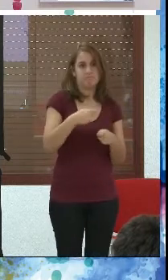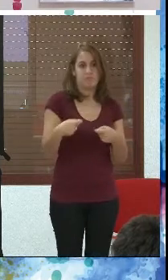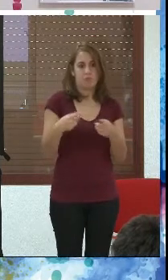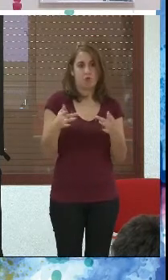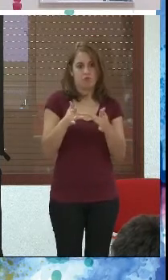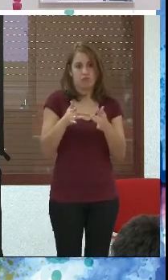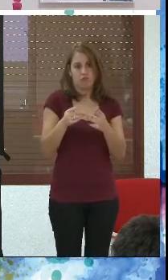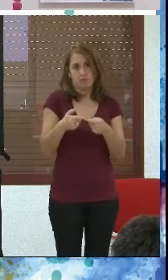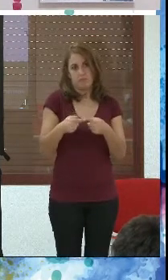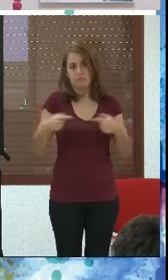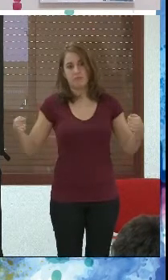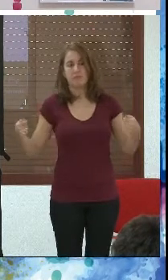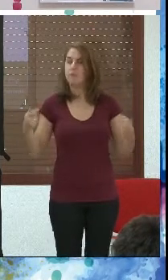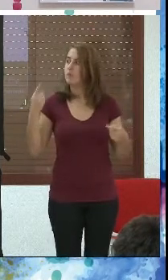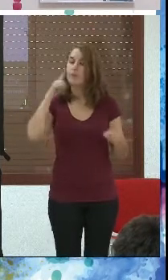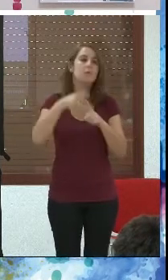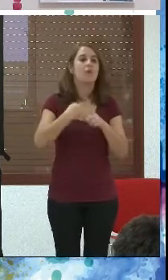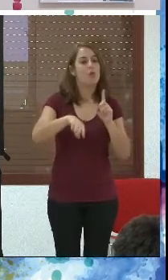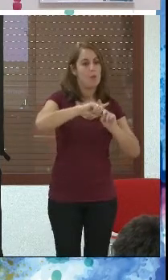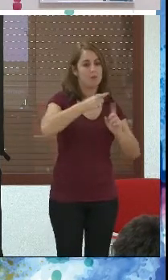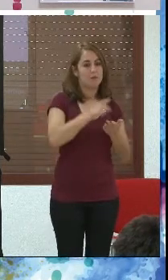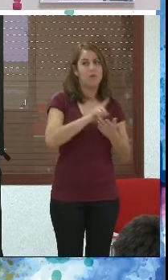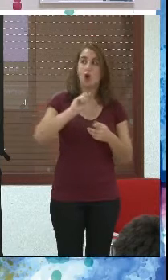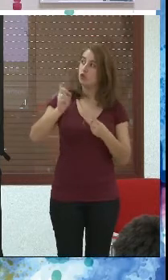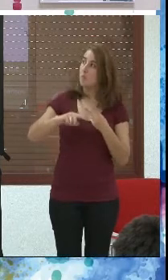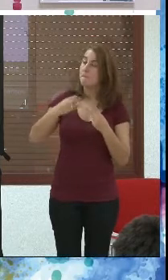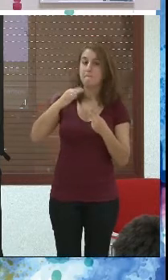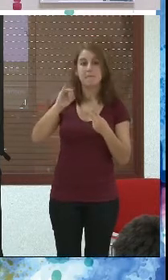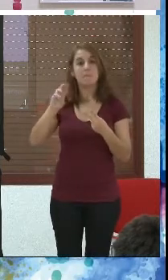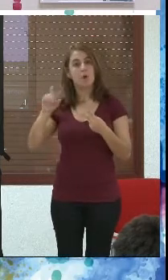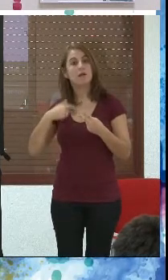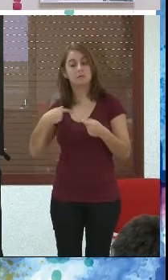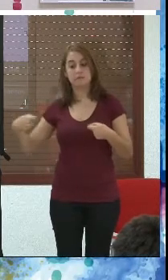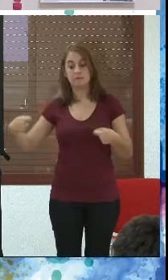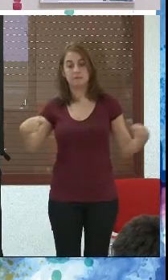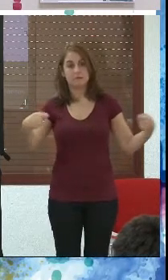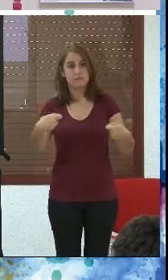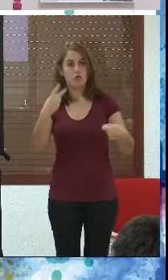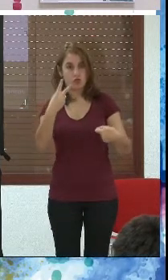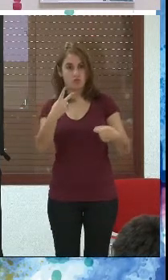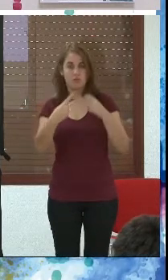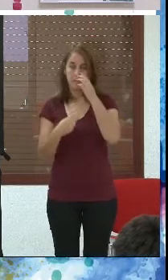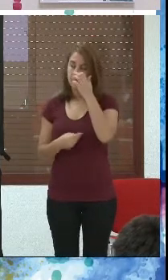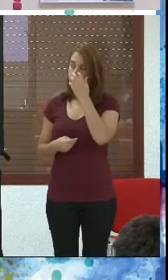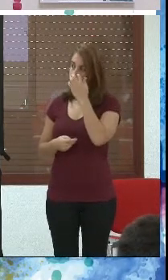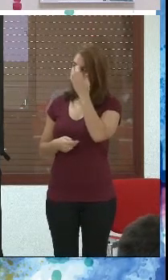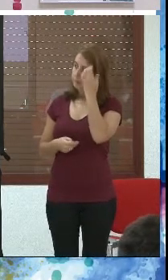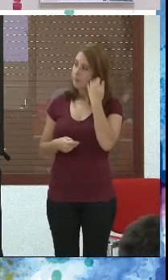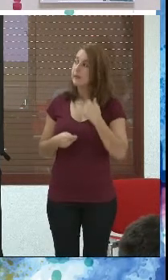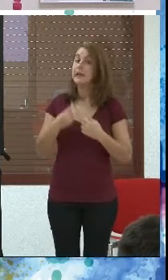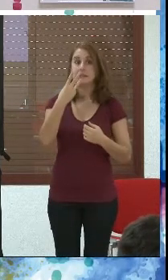away, relatively far away, to recover the current. Then we have the bipolar mode, where we inject it and recover it